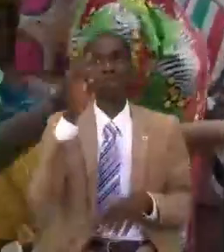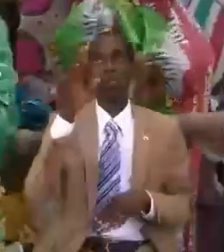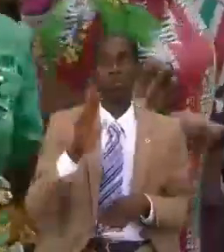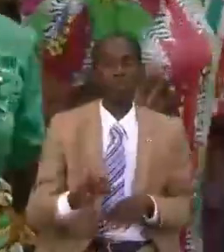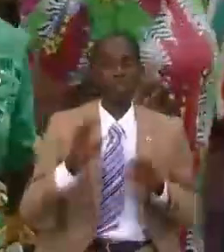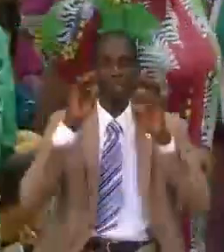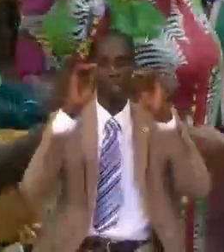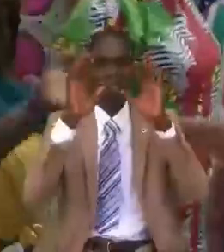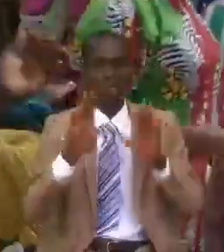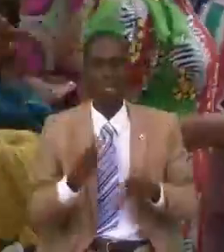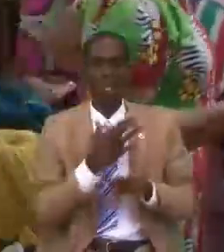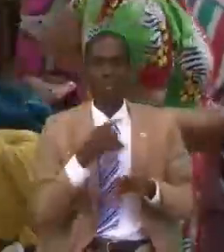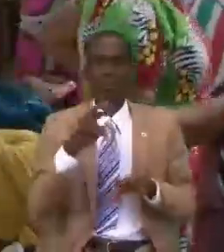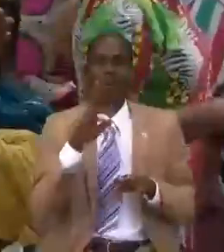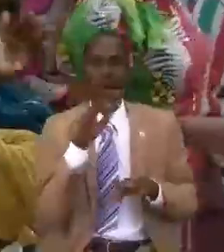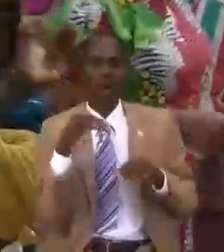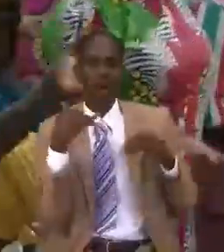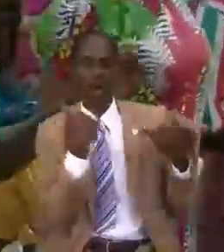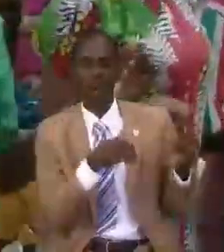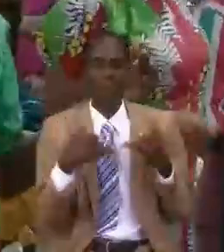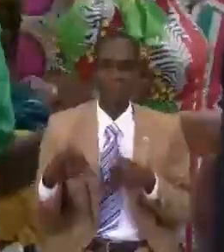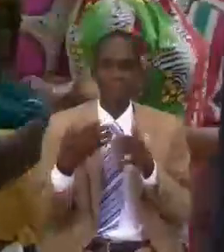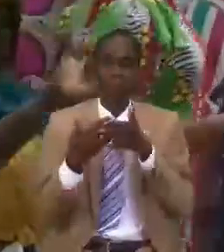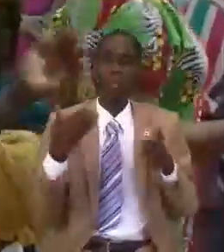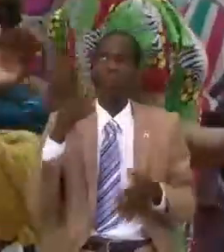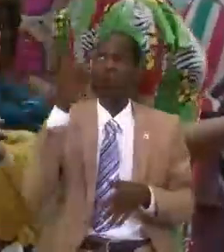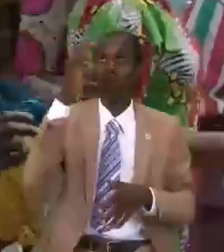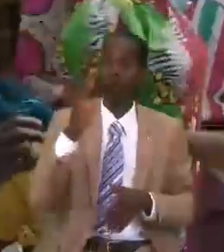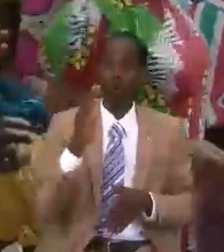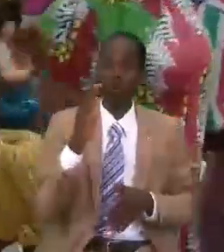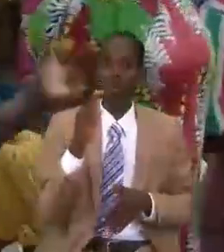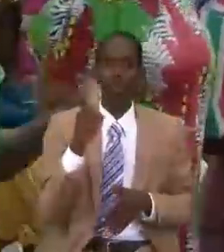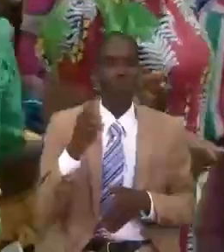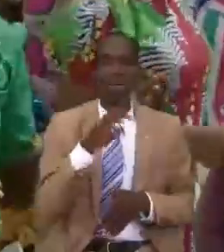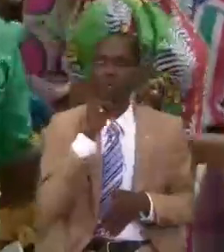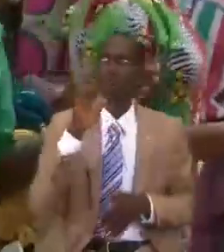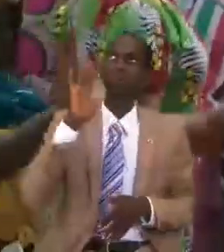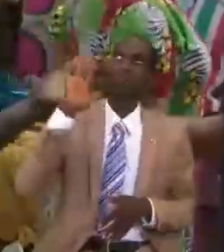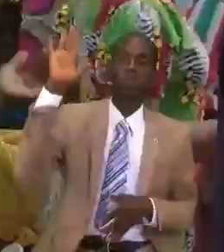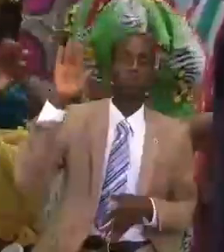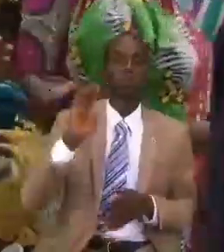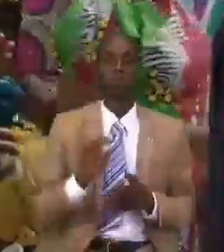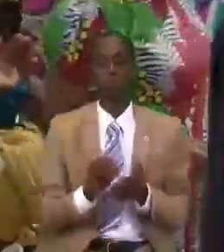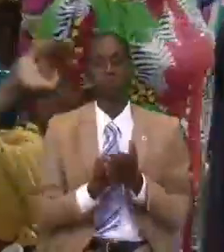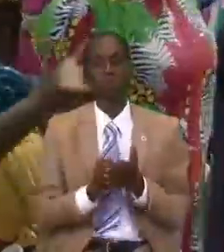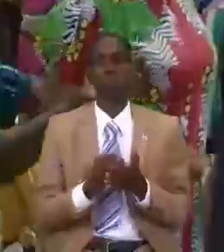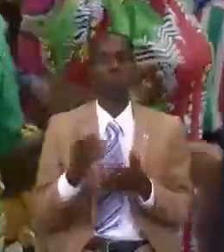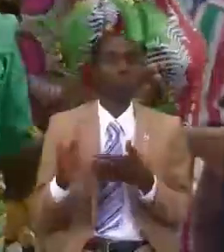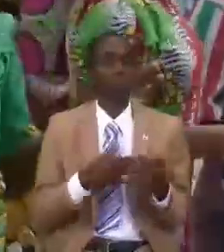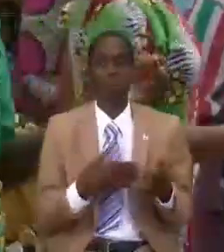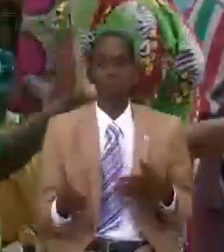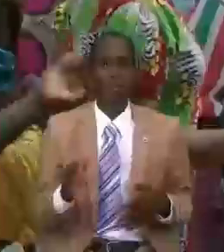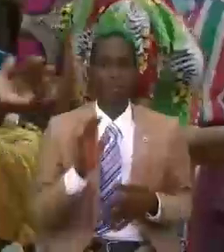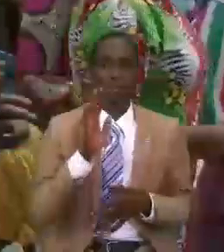God, you don't belong to Him, whatever your position. You call yourself a